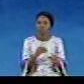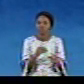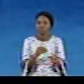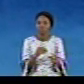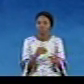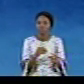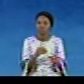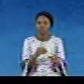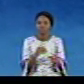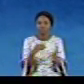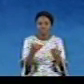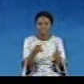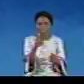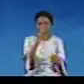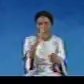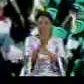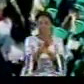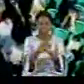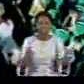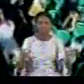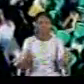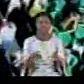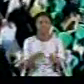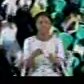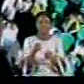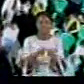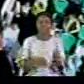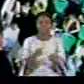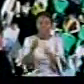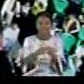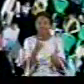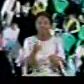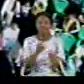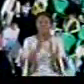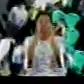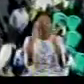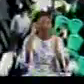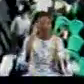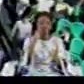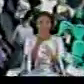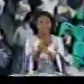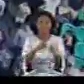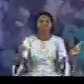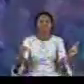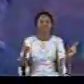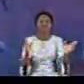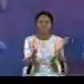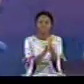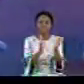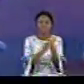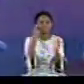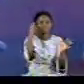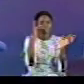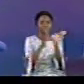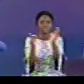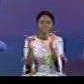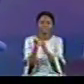everybody says he is delivered put your hands together for jesus